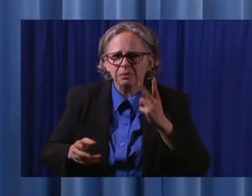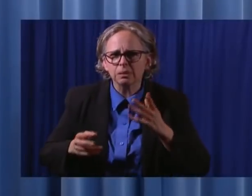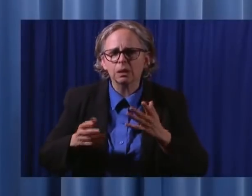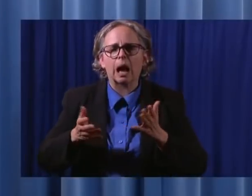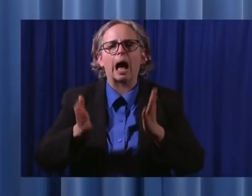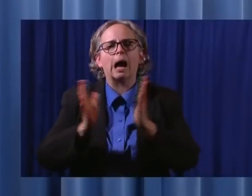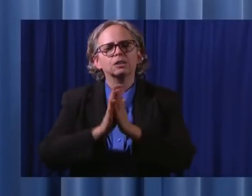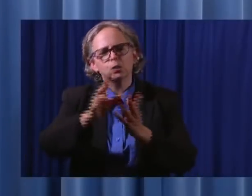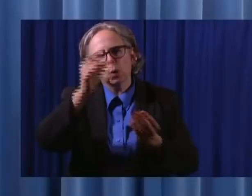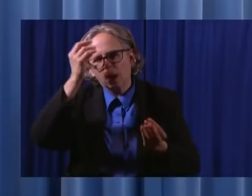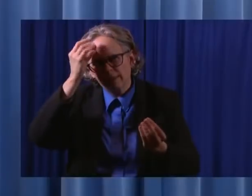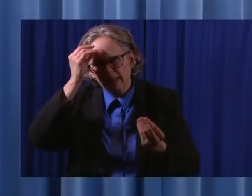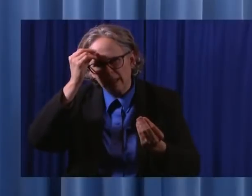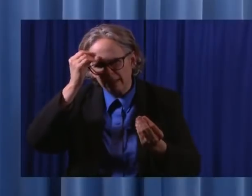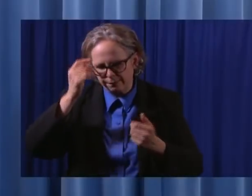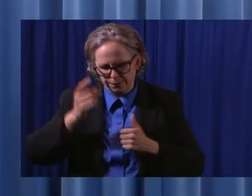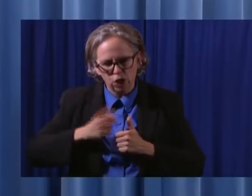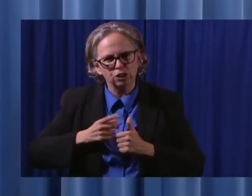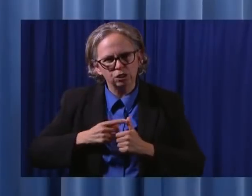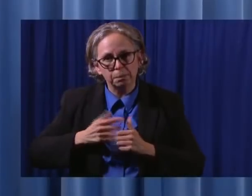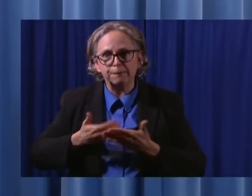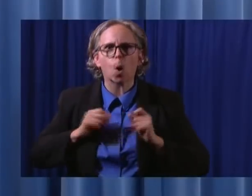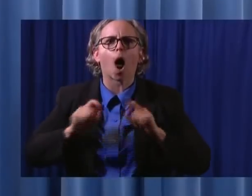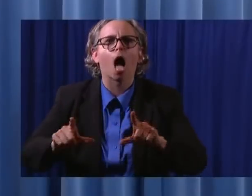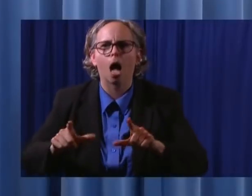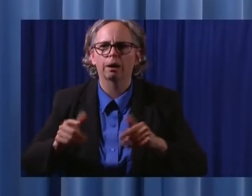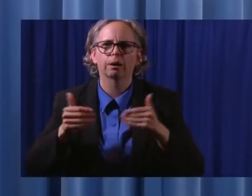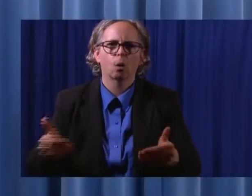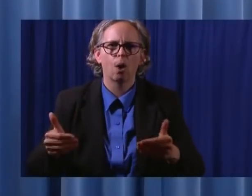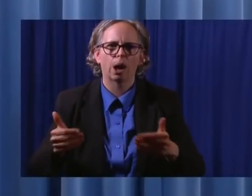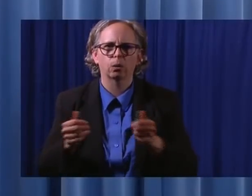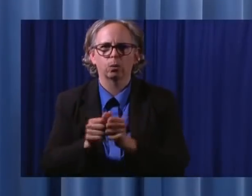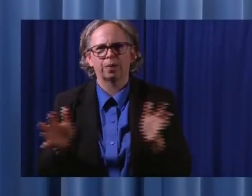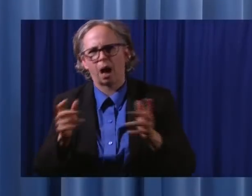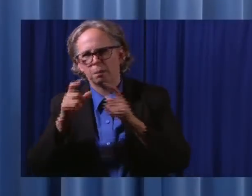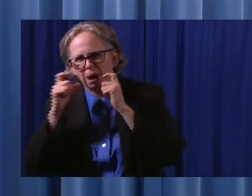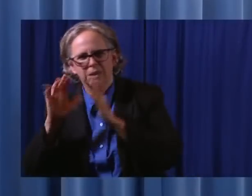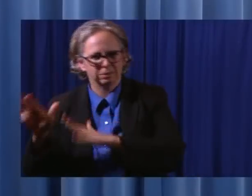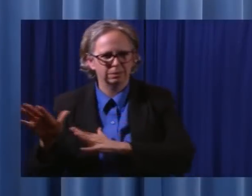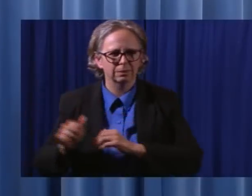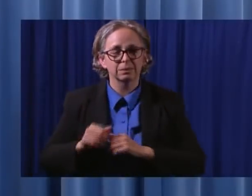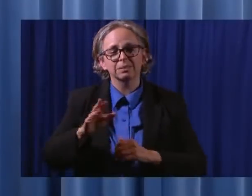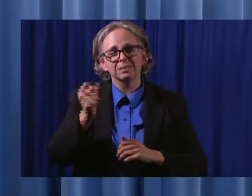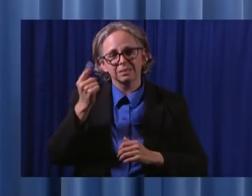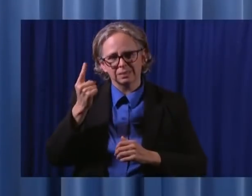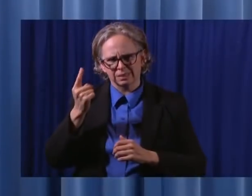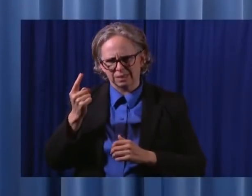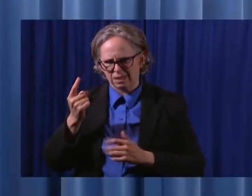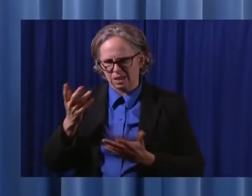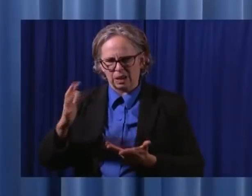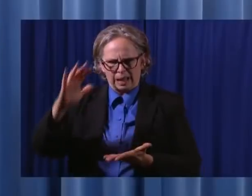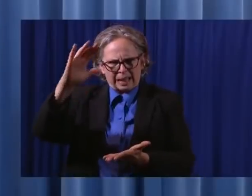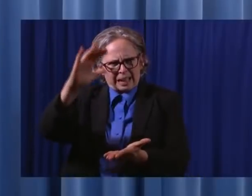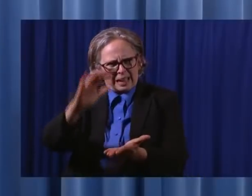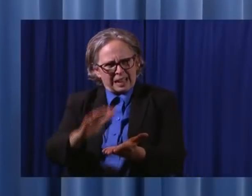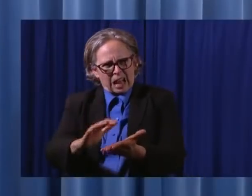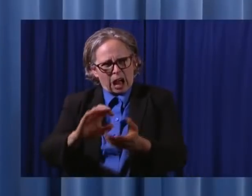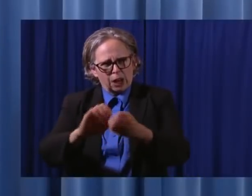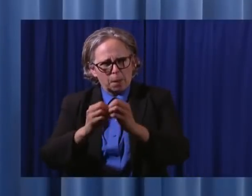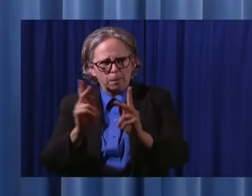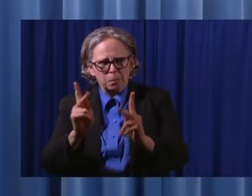tell people, lessen the odds that you're going to get it. No one can guarantee you won't get it, but you can dramatically lessen